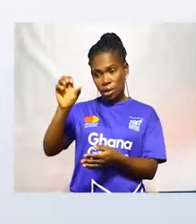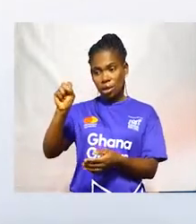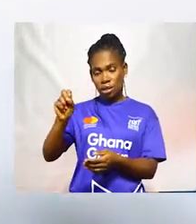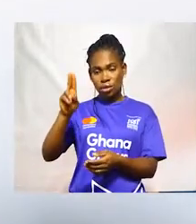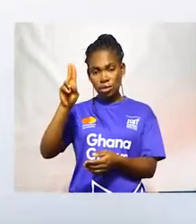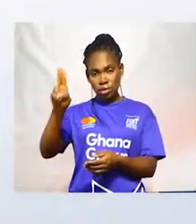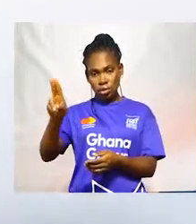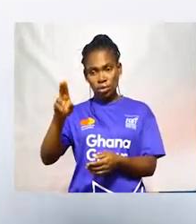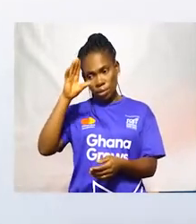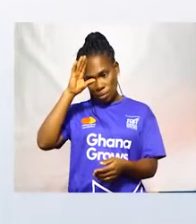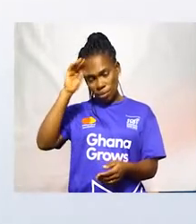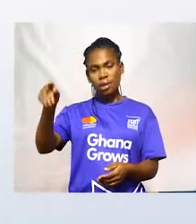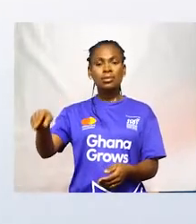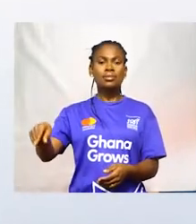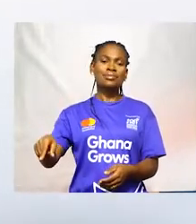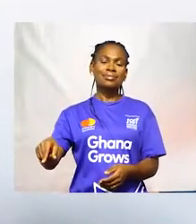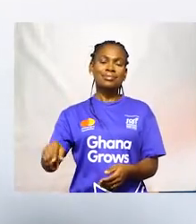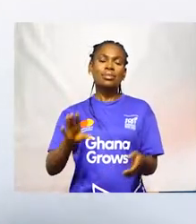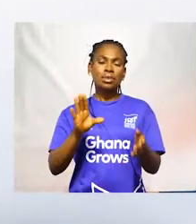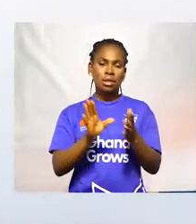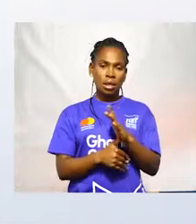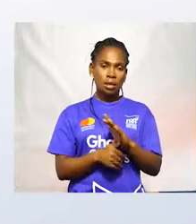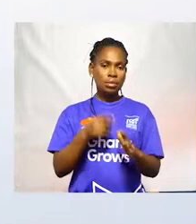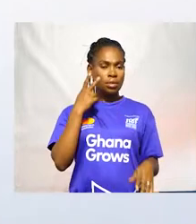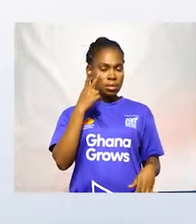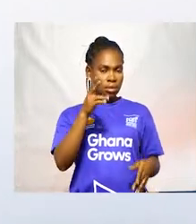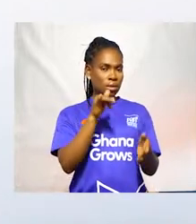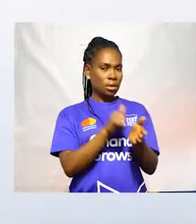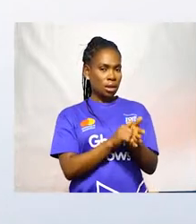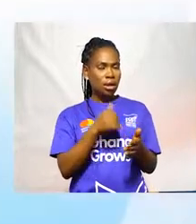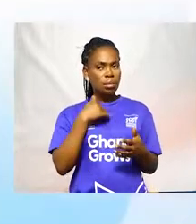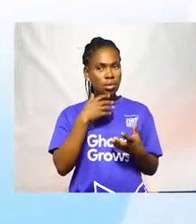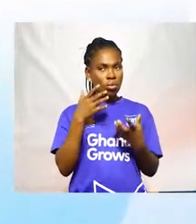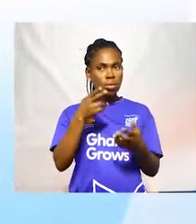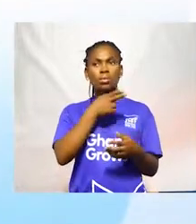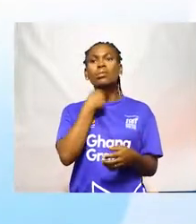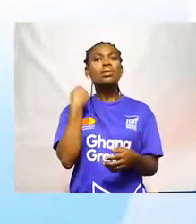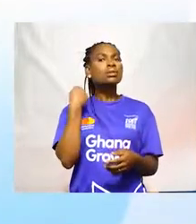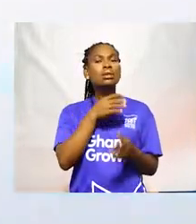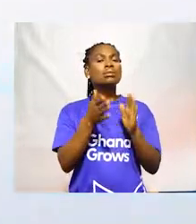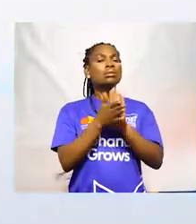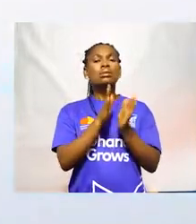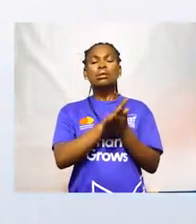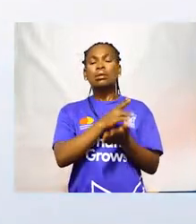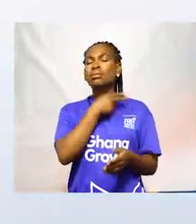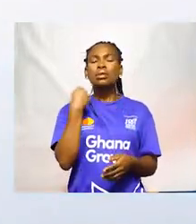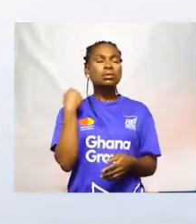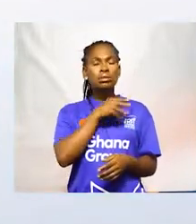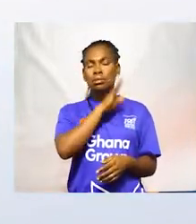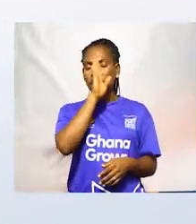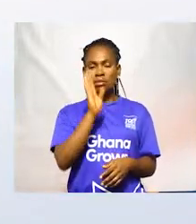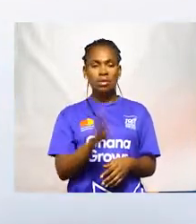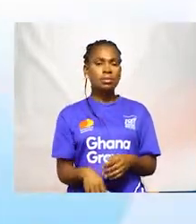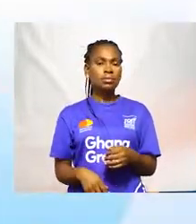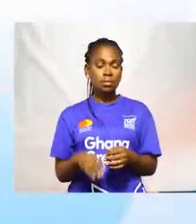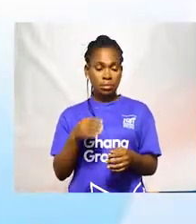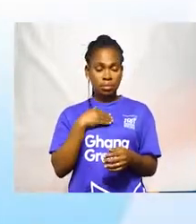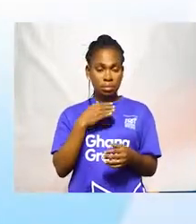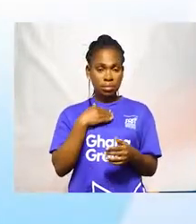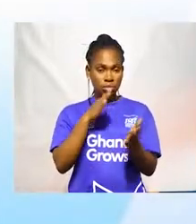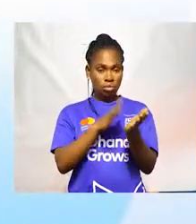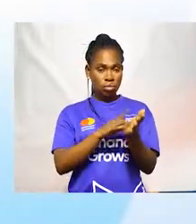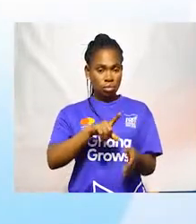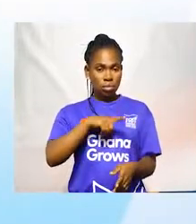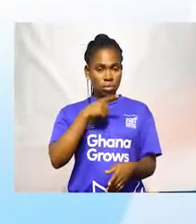Crefe boy. But I never saw myself as becoming a pastor. So which of God. Was this? University of Ghana. Okay. Yes. And the secondary school?